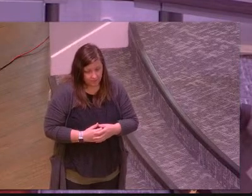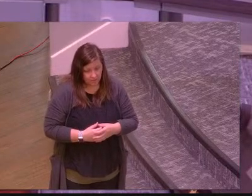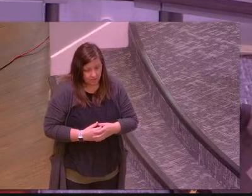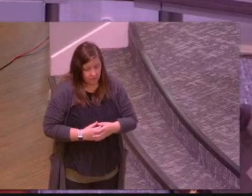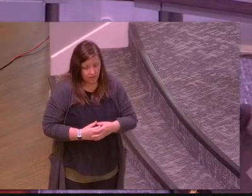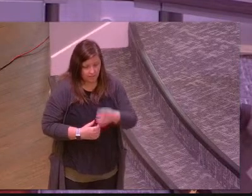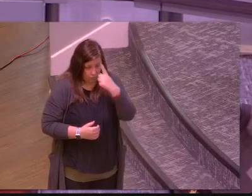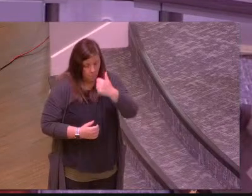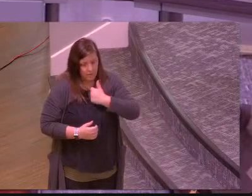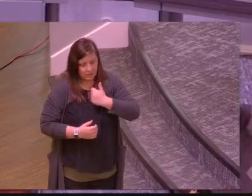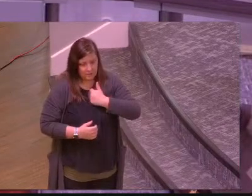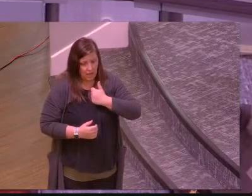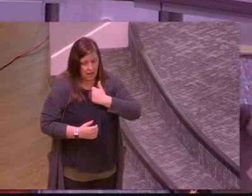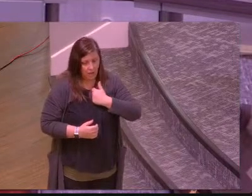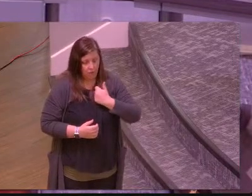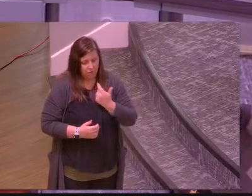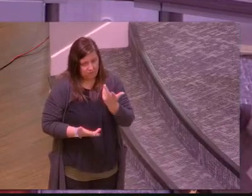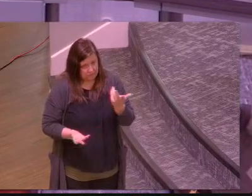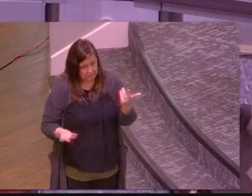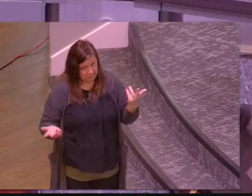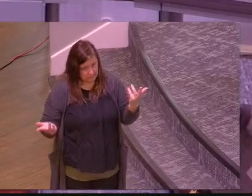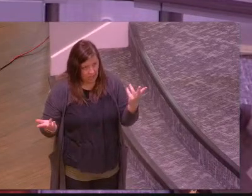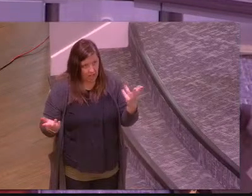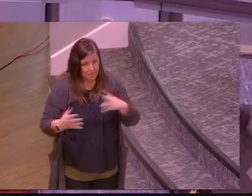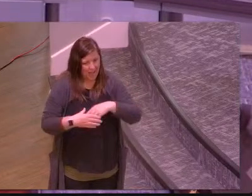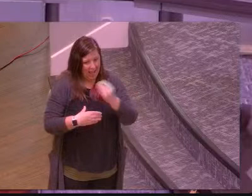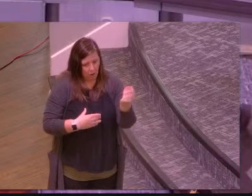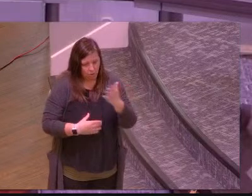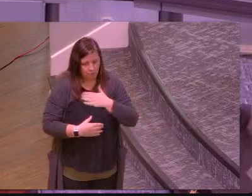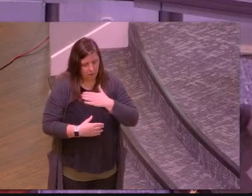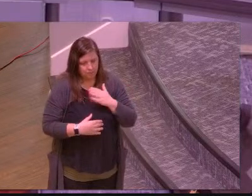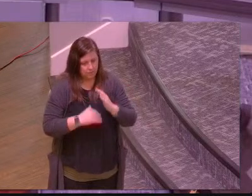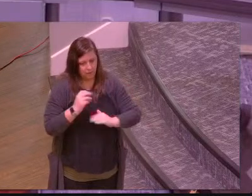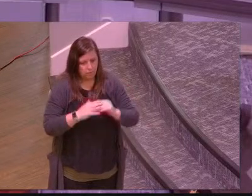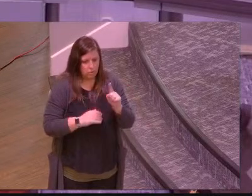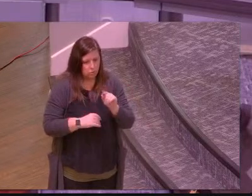where it's a lot to keep up with